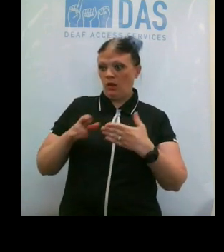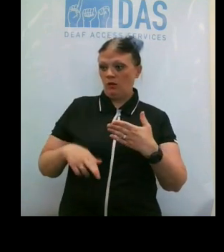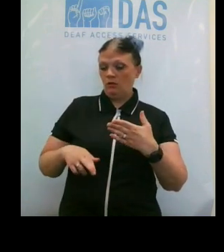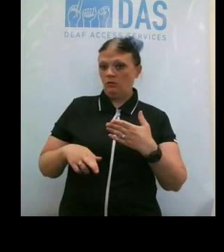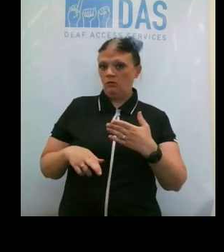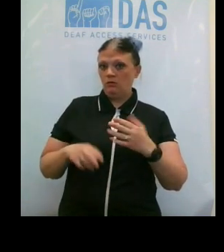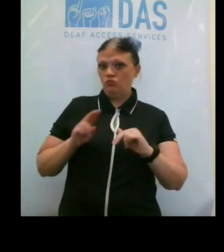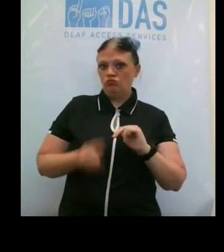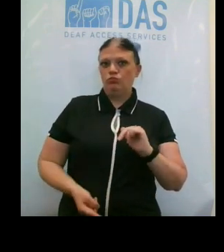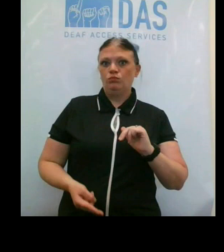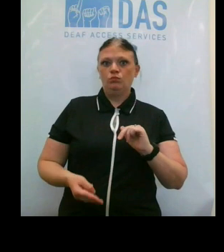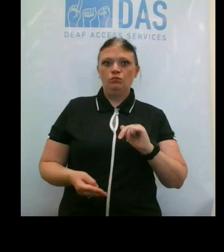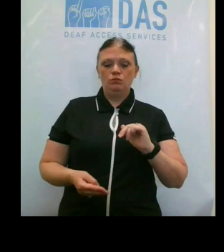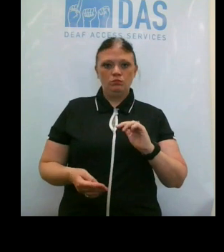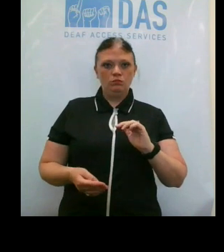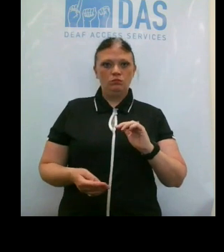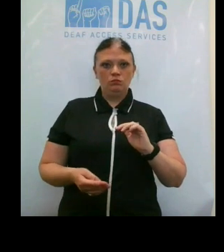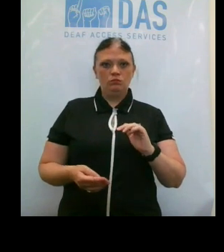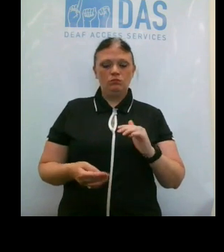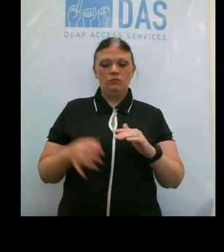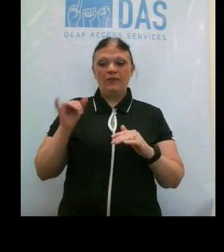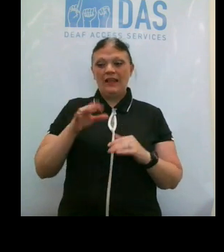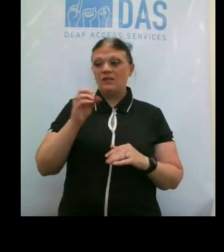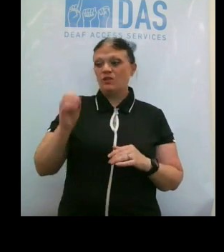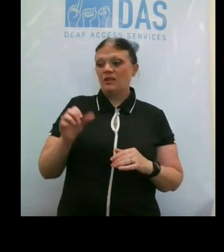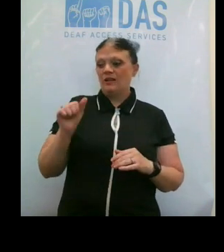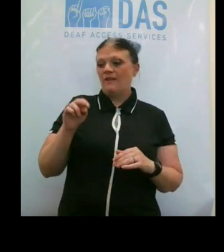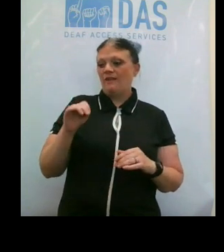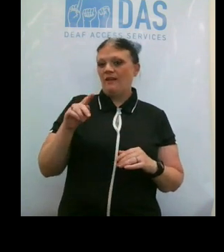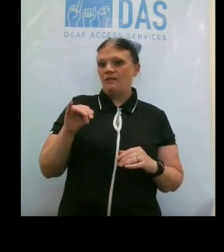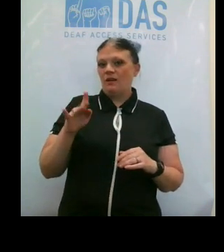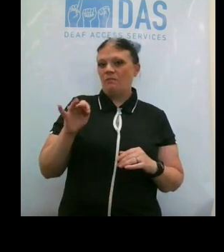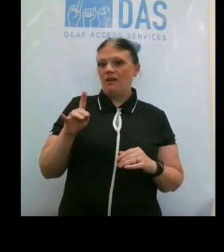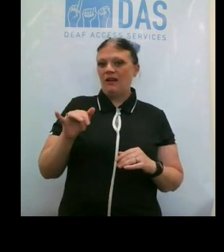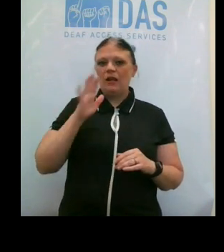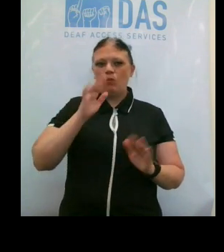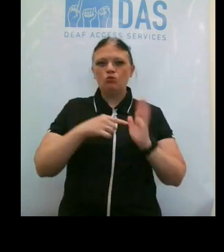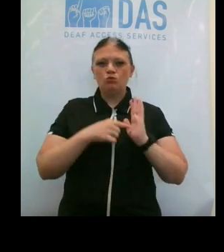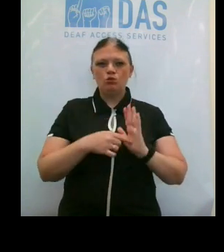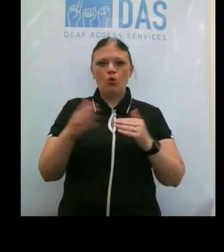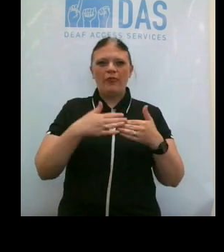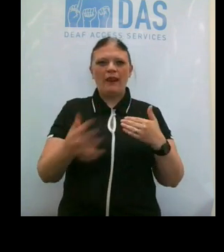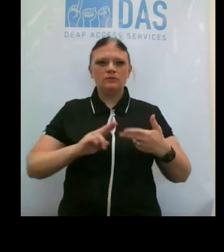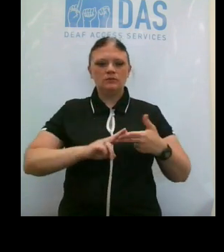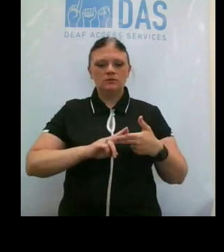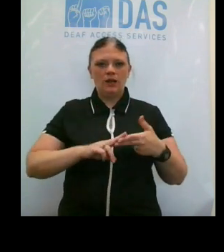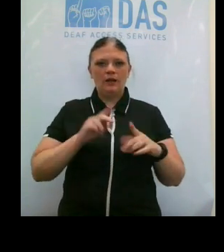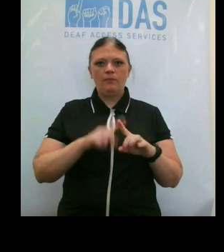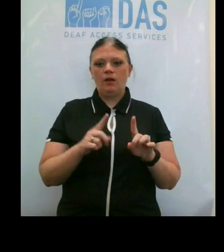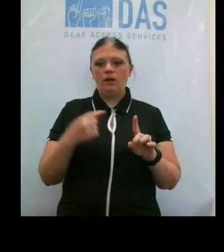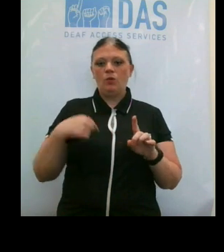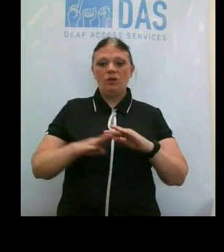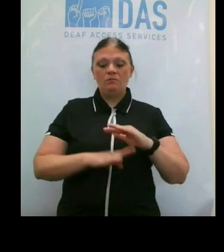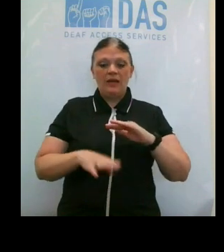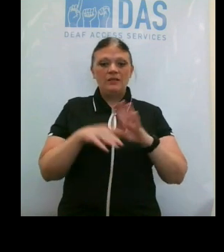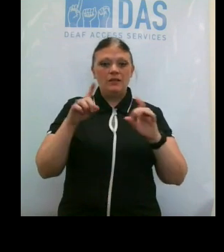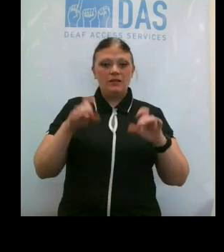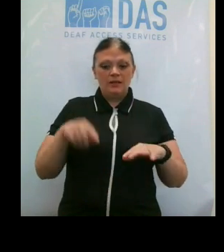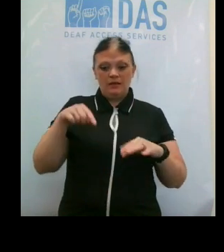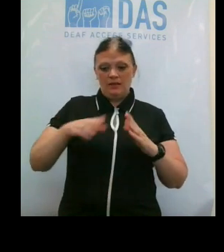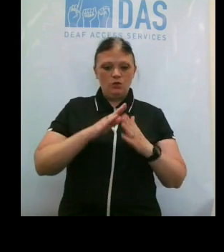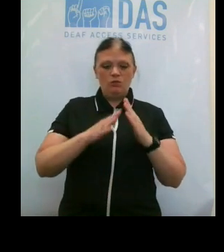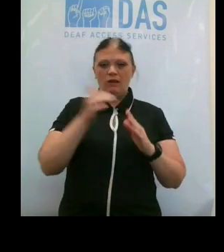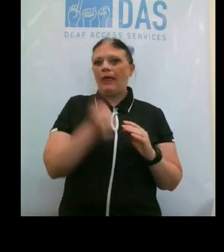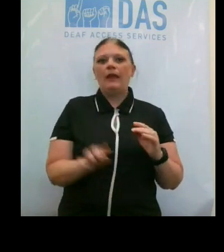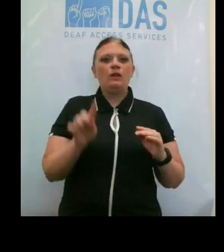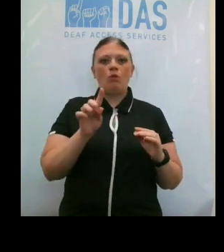really is coming in line with the percentage of antibody testing, as I'll show you in the next slide. We are basically testing in this community